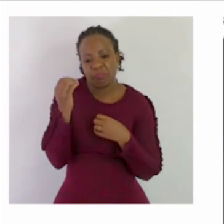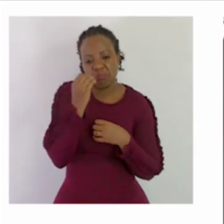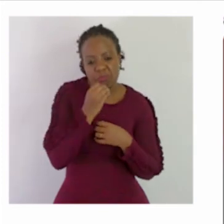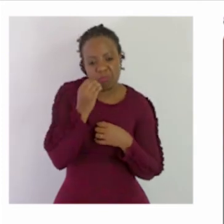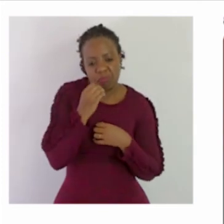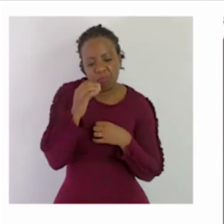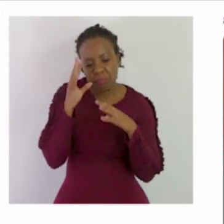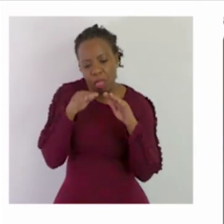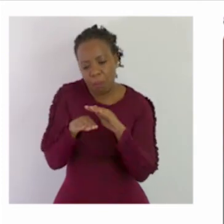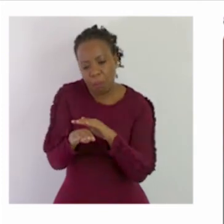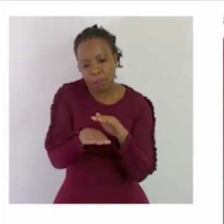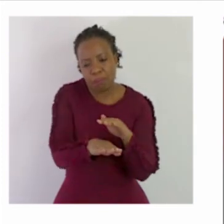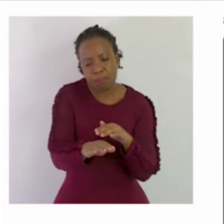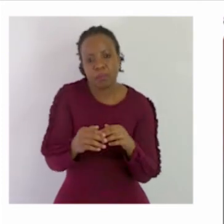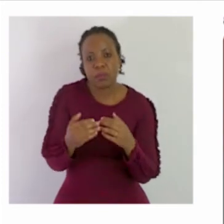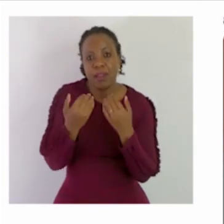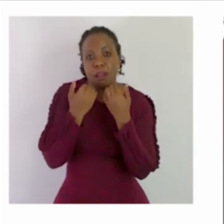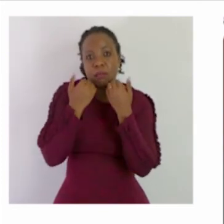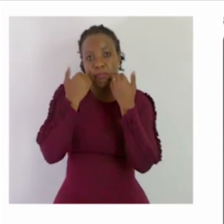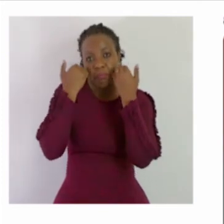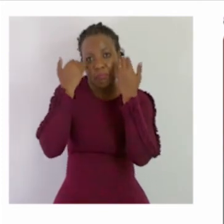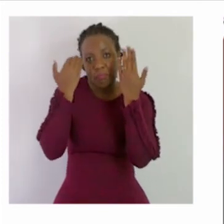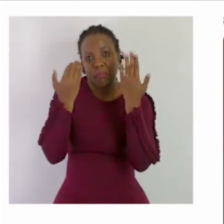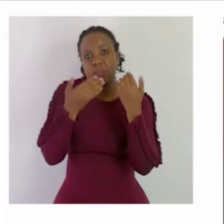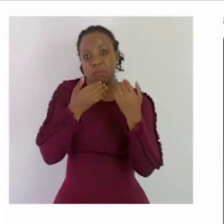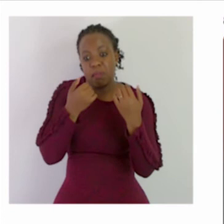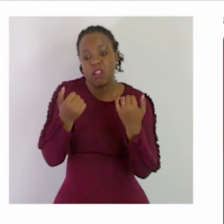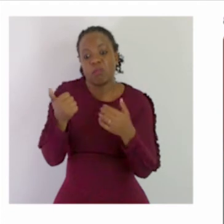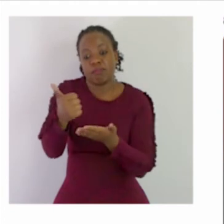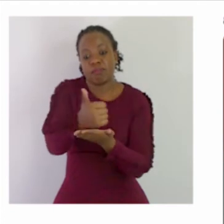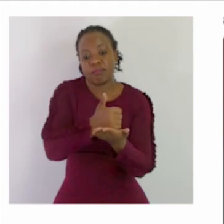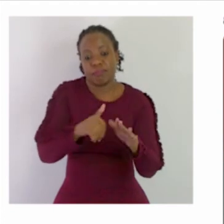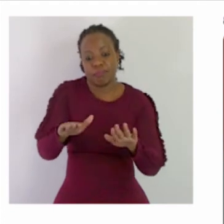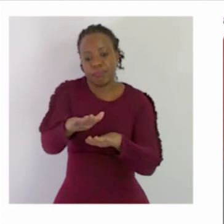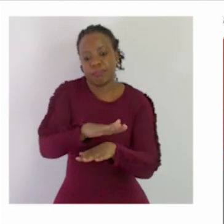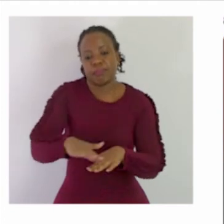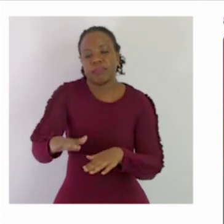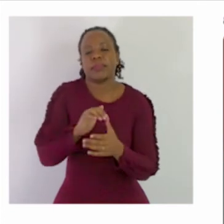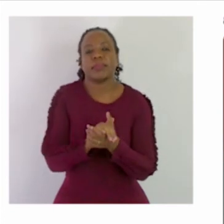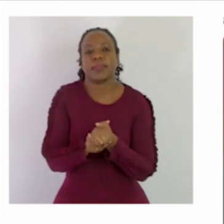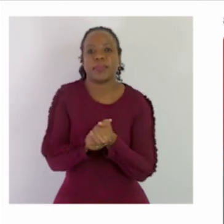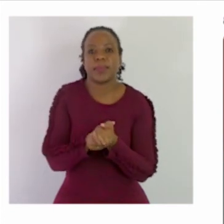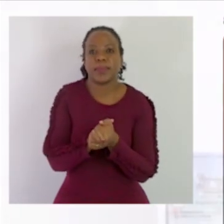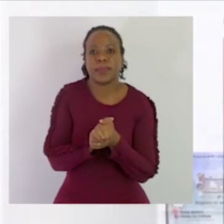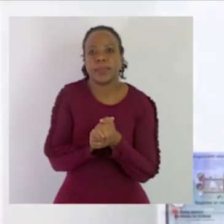in. The stress of their ordeal was worth it.